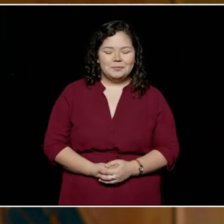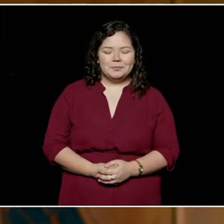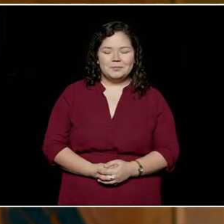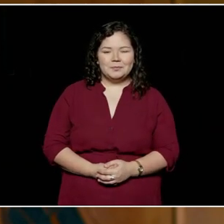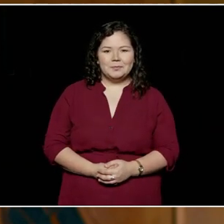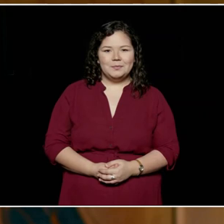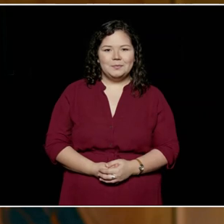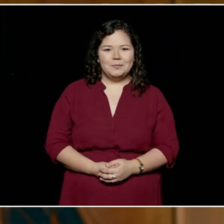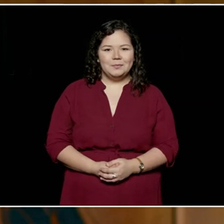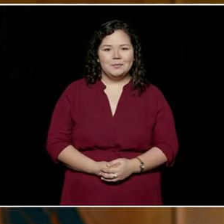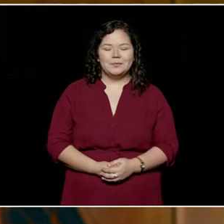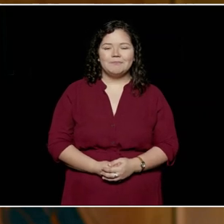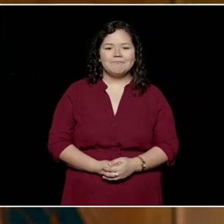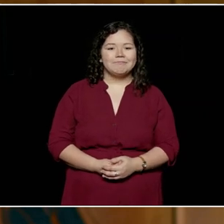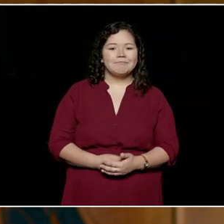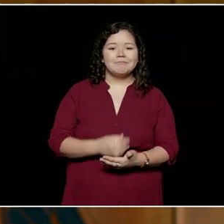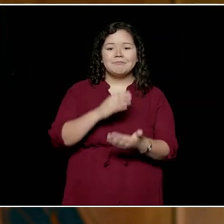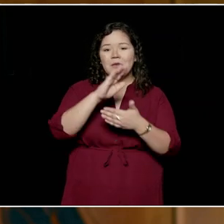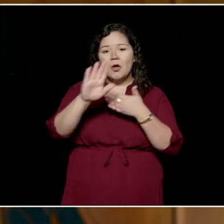the sweethearts,